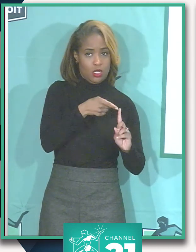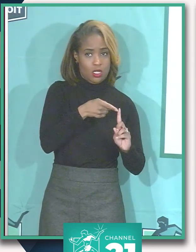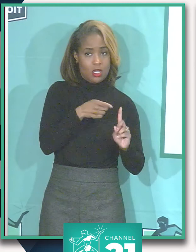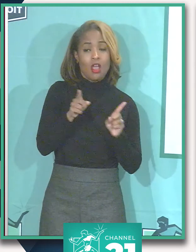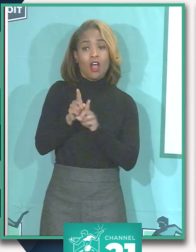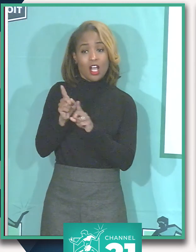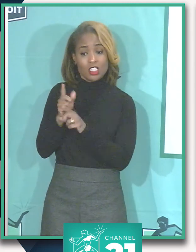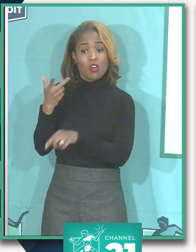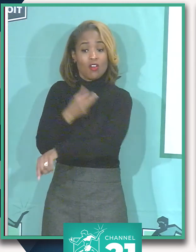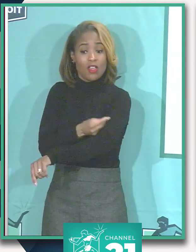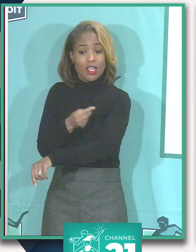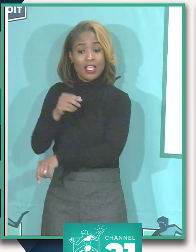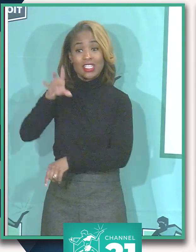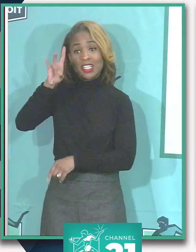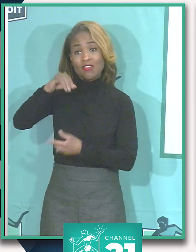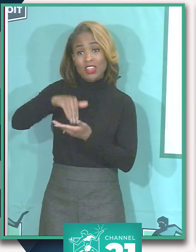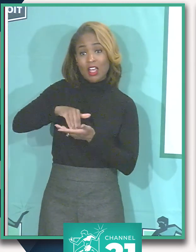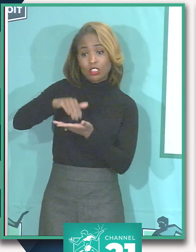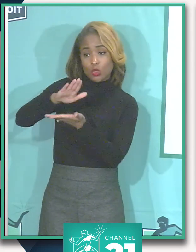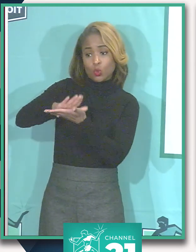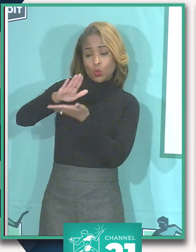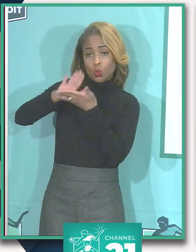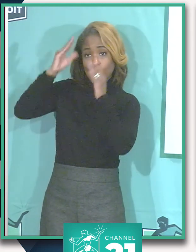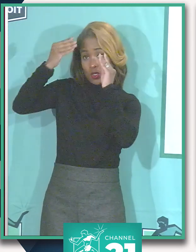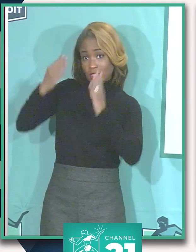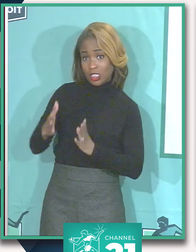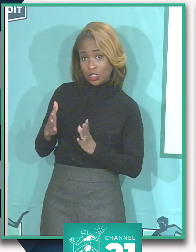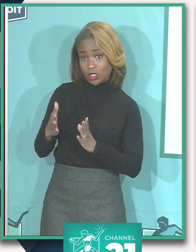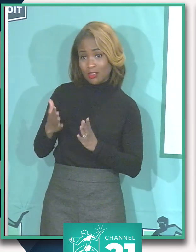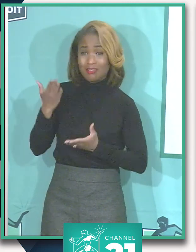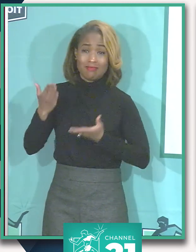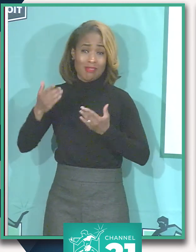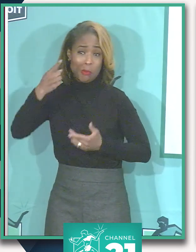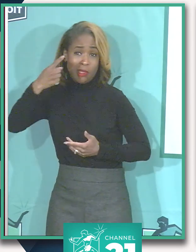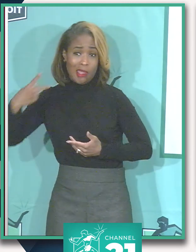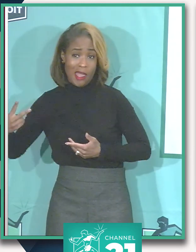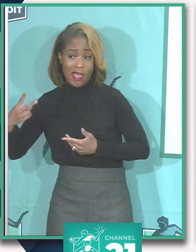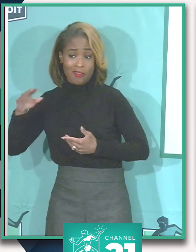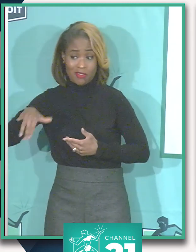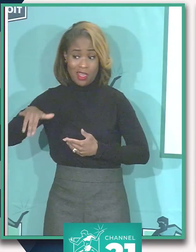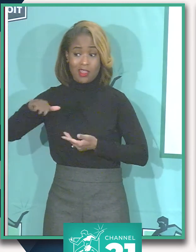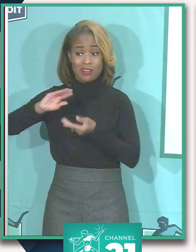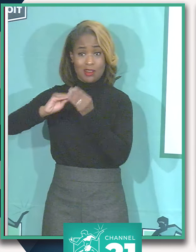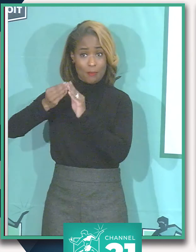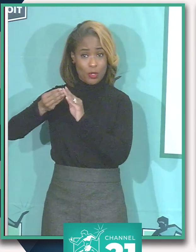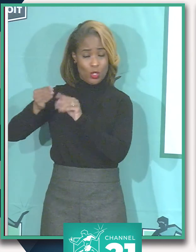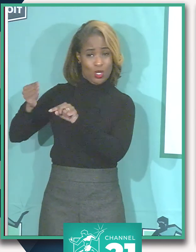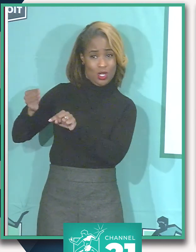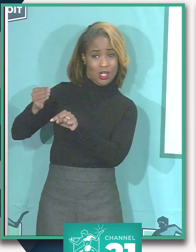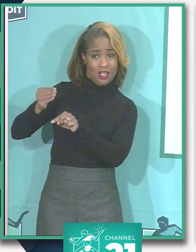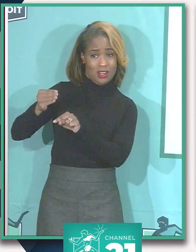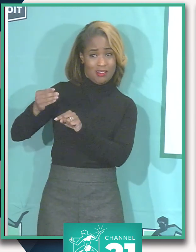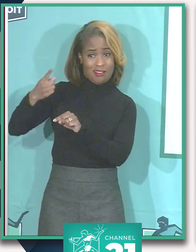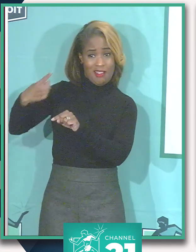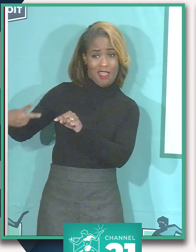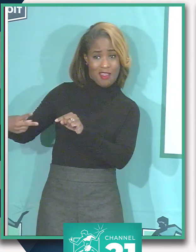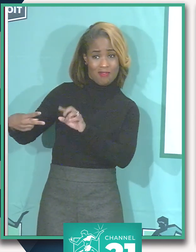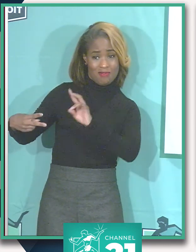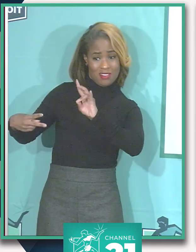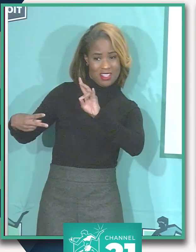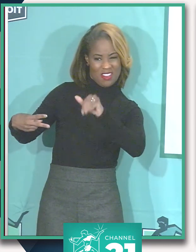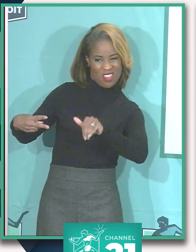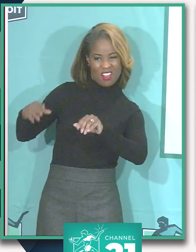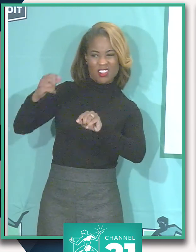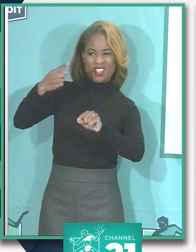also vaccinated 7,000 school teachers. Probably half of the 7,000 school teachers were